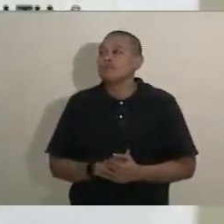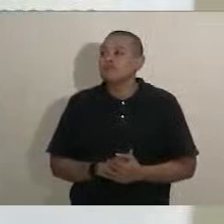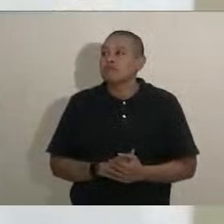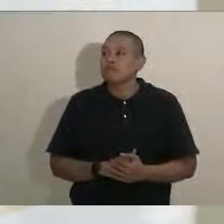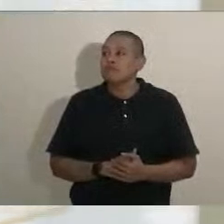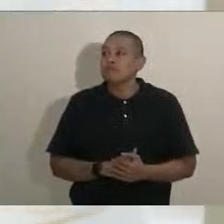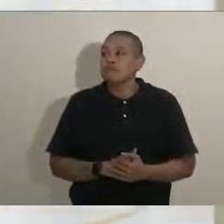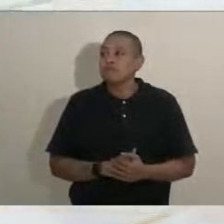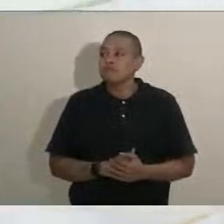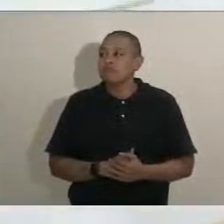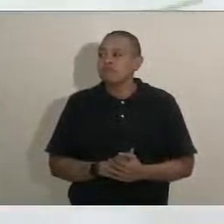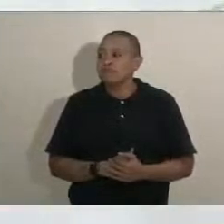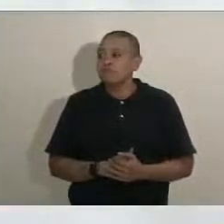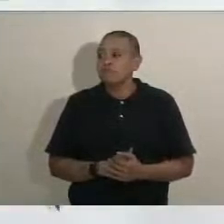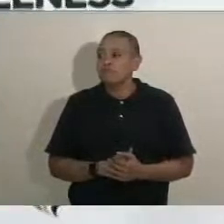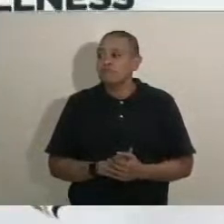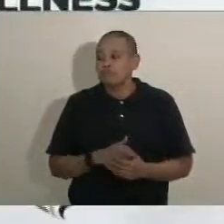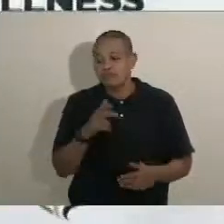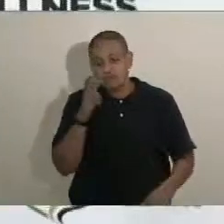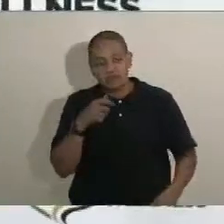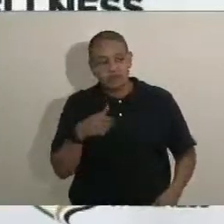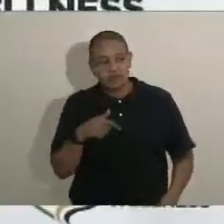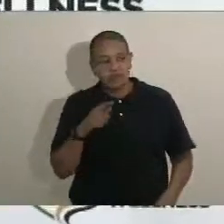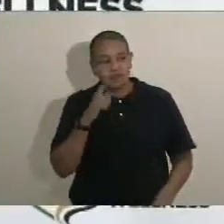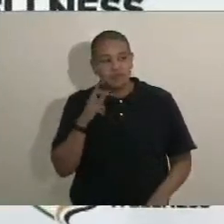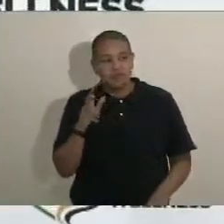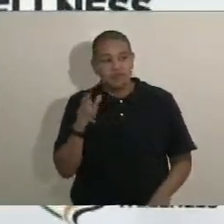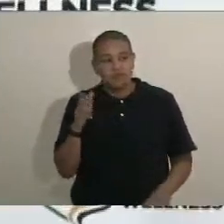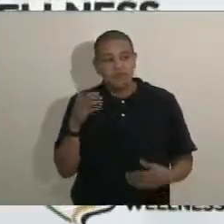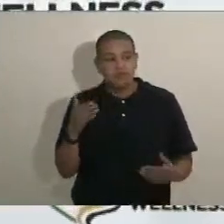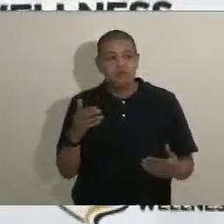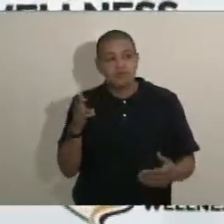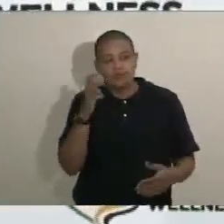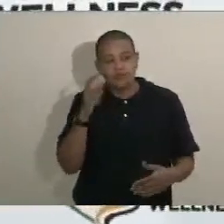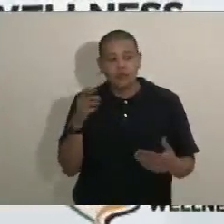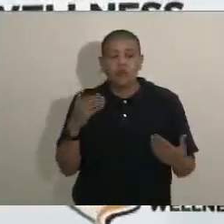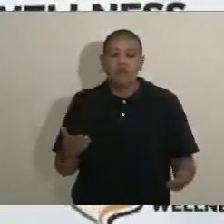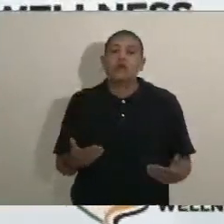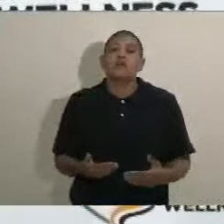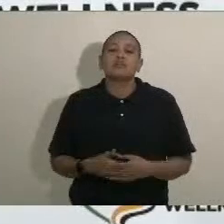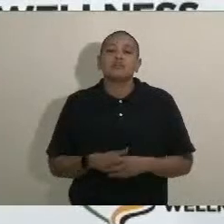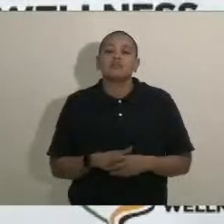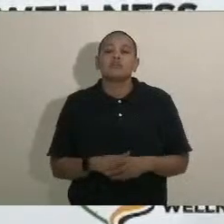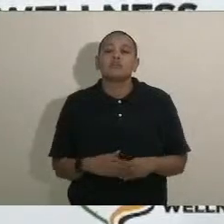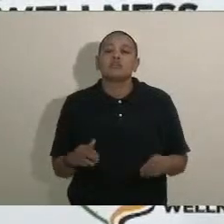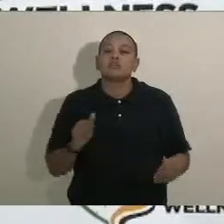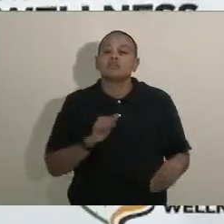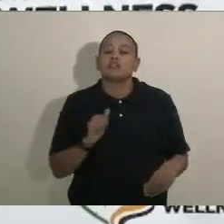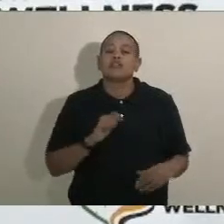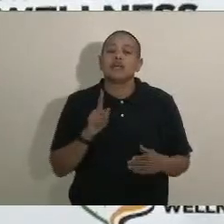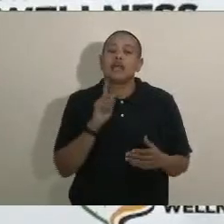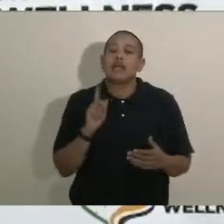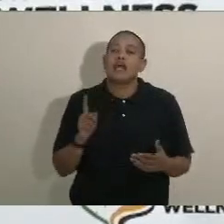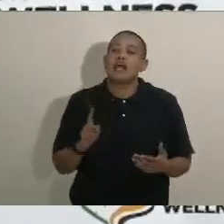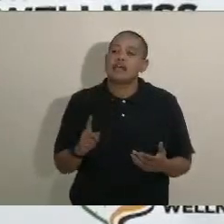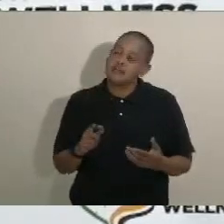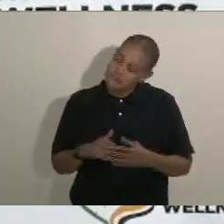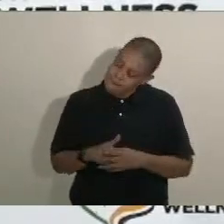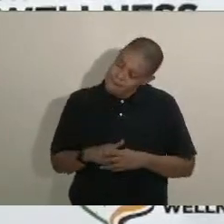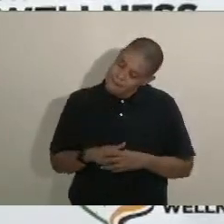Are you hearing me? Good night. Yeah, we're hearing you. Go ahead. Yeah, good night. This question is for